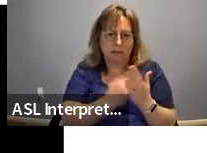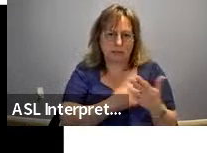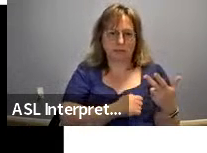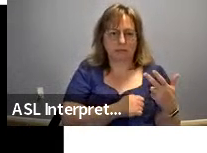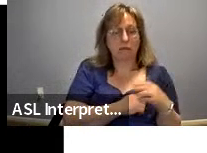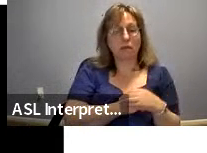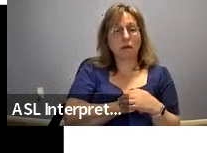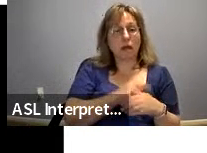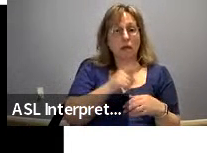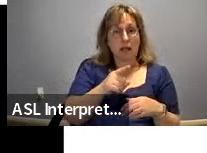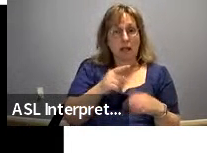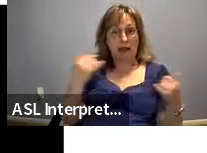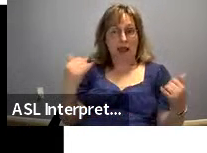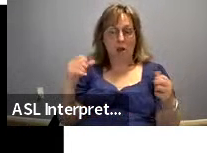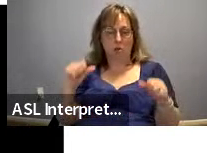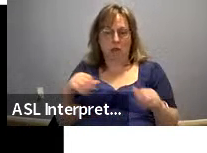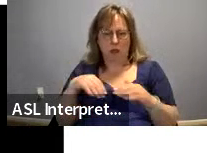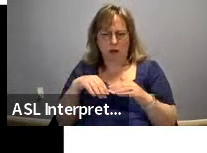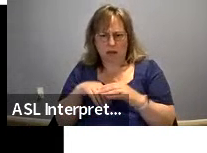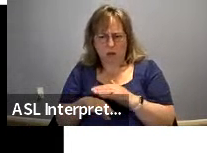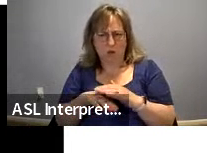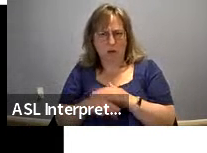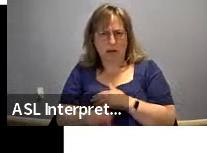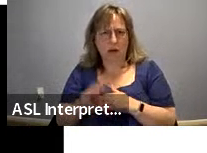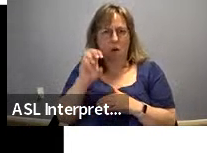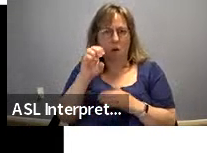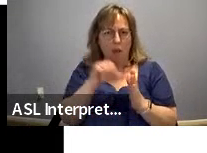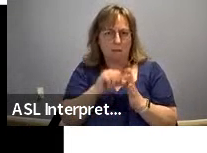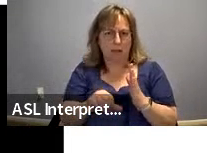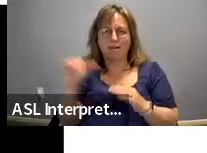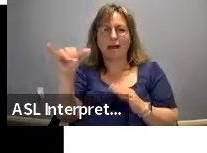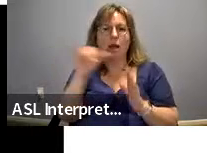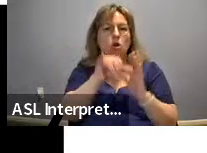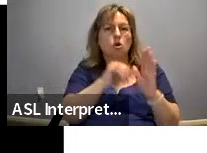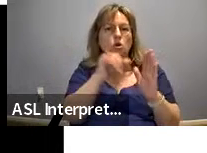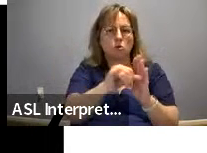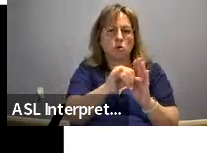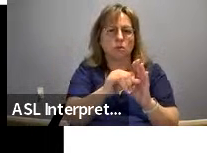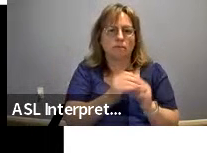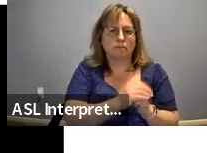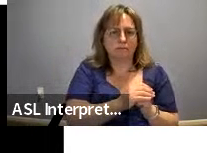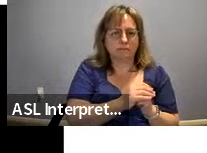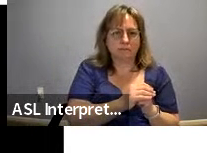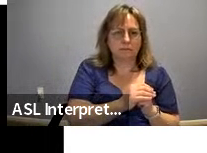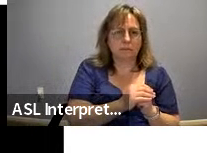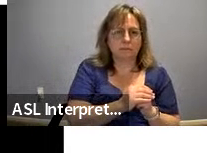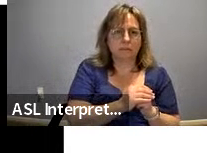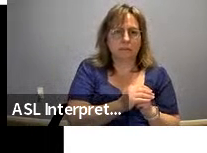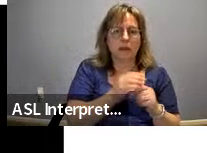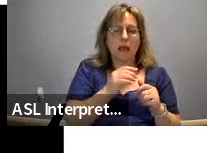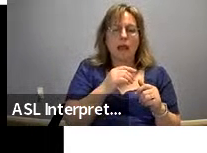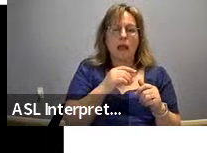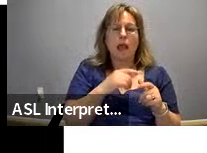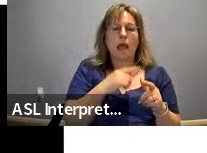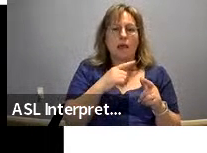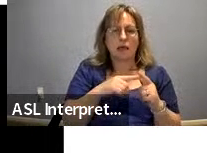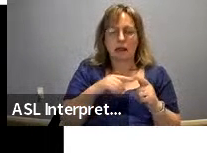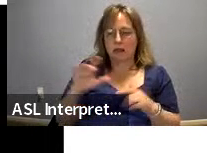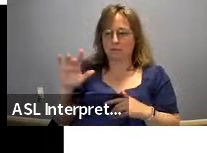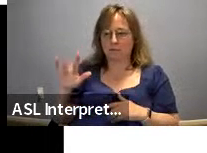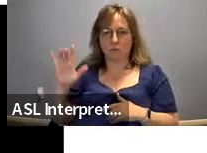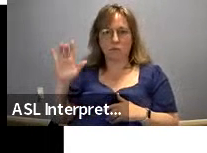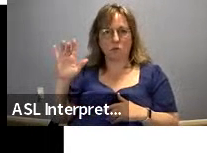be able to enter a website's name such as YouTube. We'll type that here and then hit return or enter, and